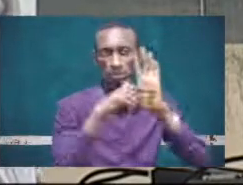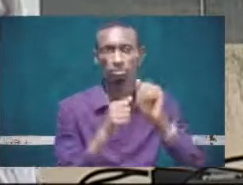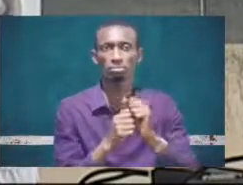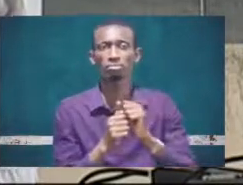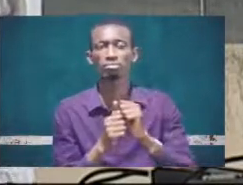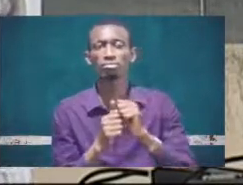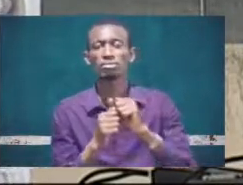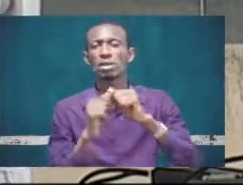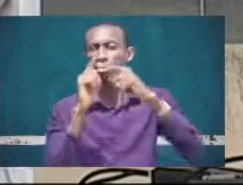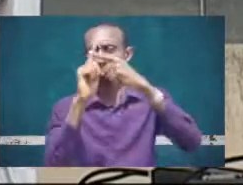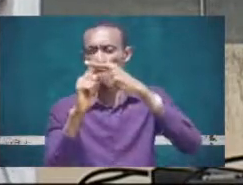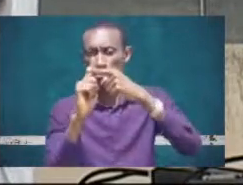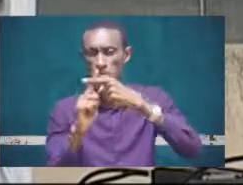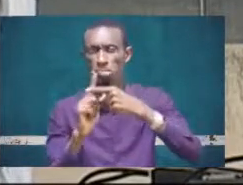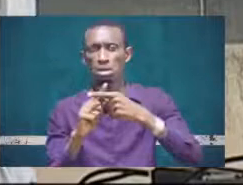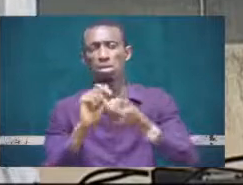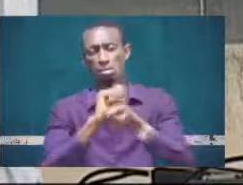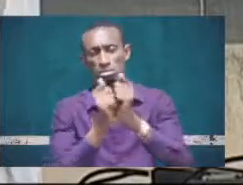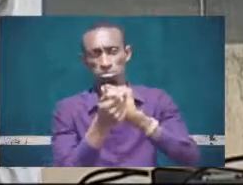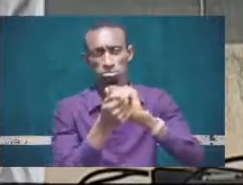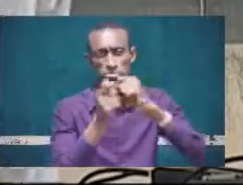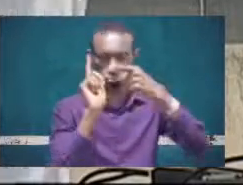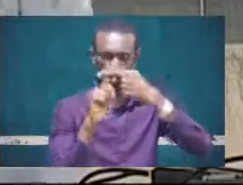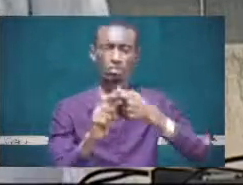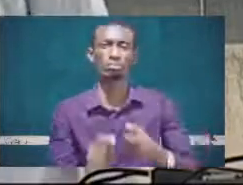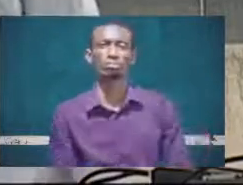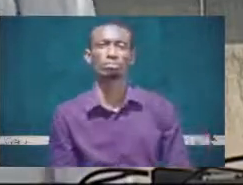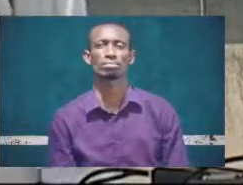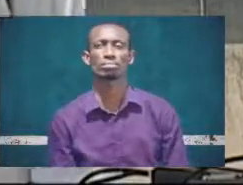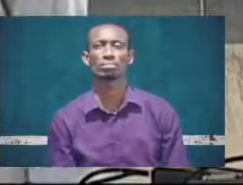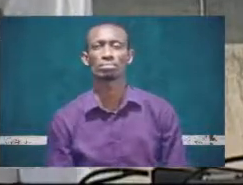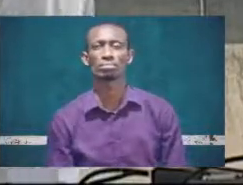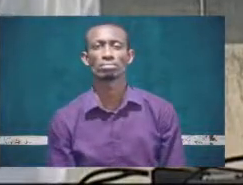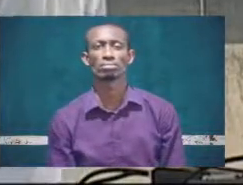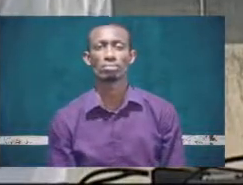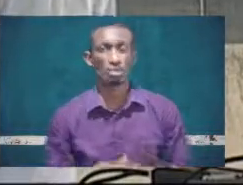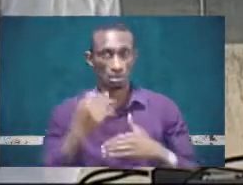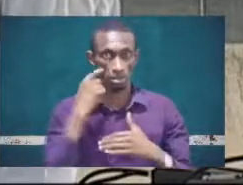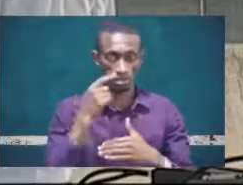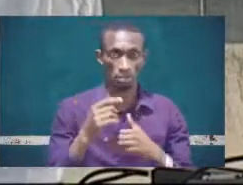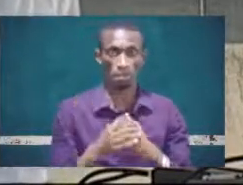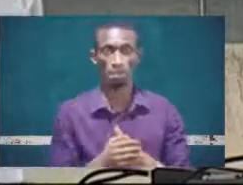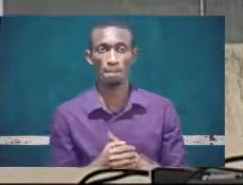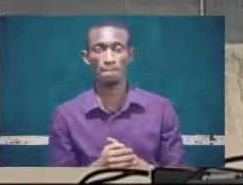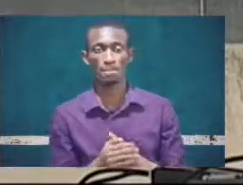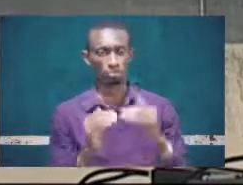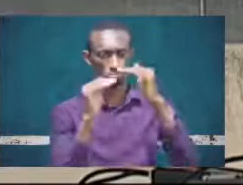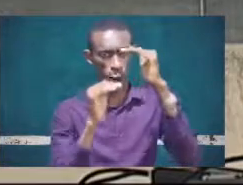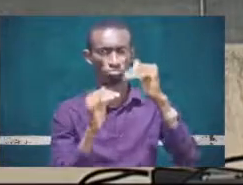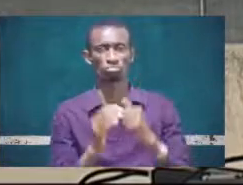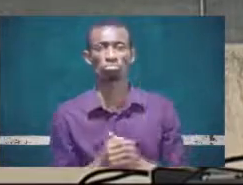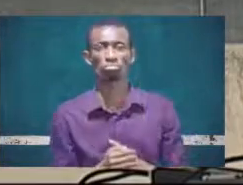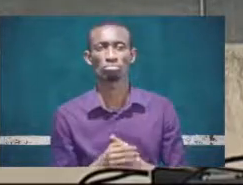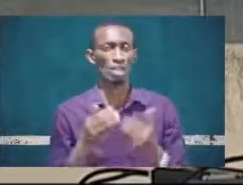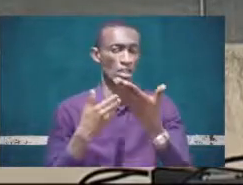here all sign are positive, so means it will be positive. Then I go back to my inequality.